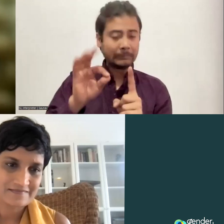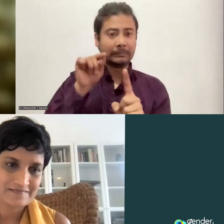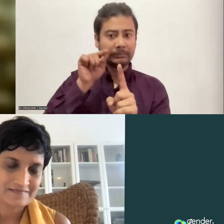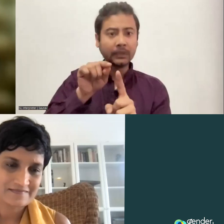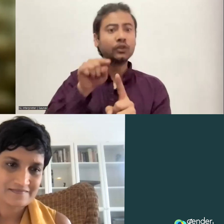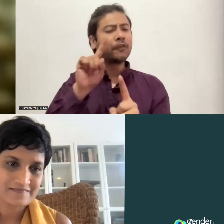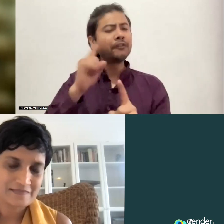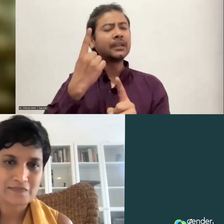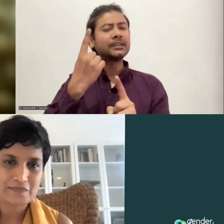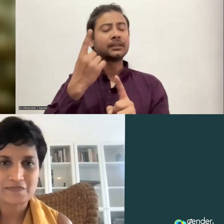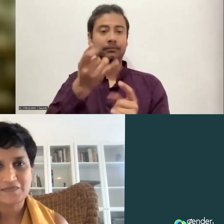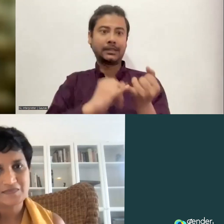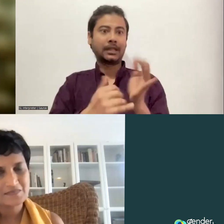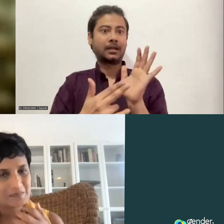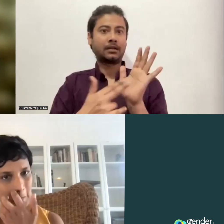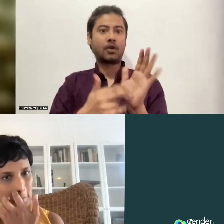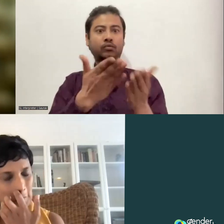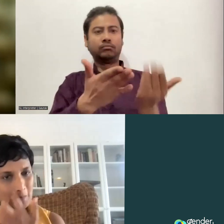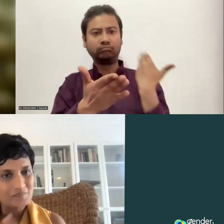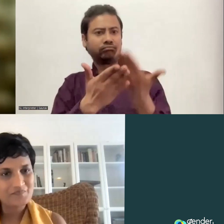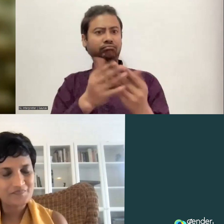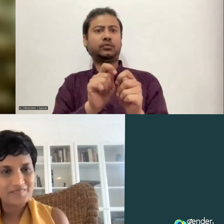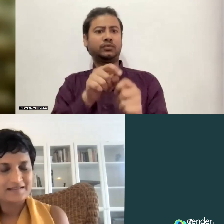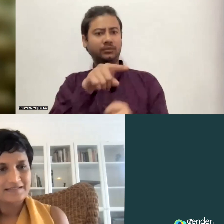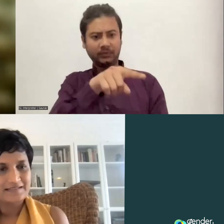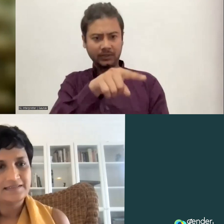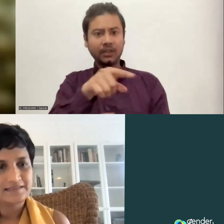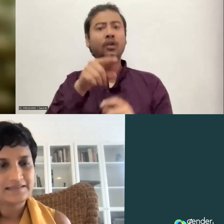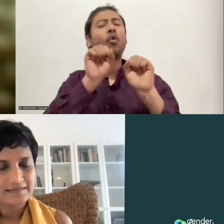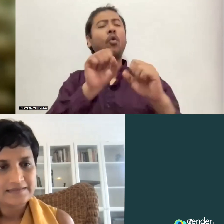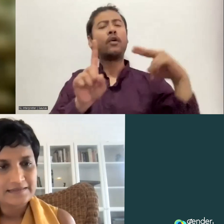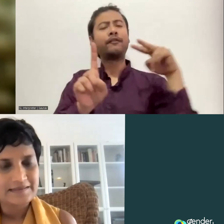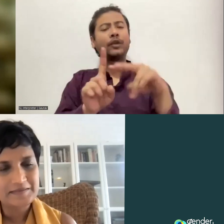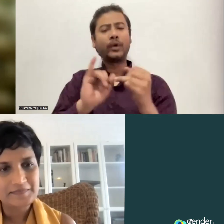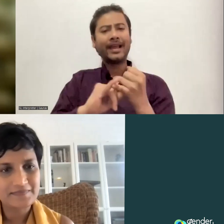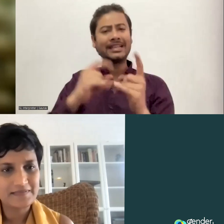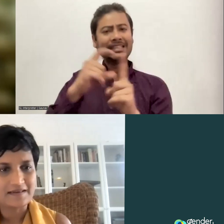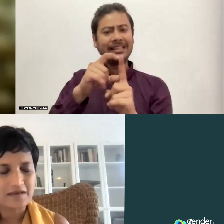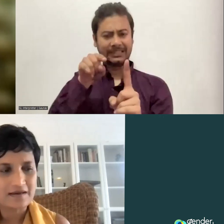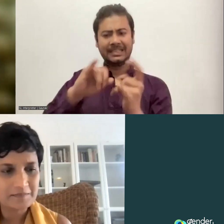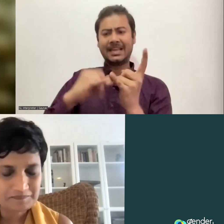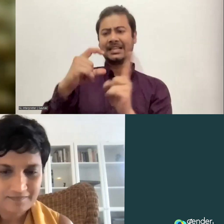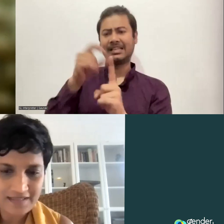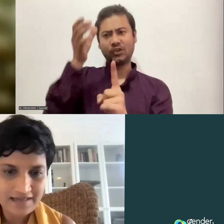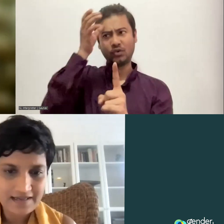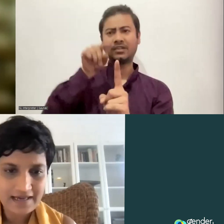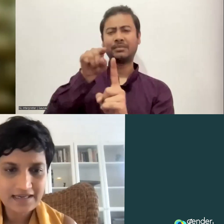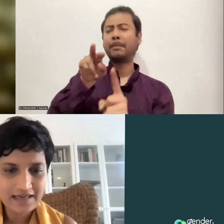social design, or even more so, how do you understand social design? Yeah,